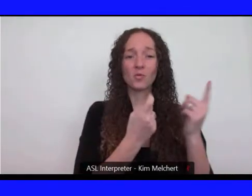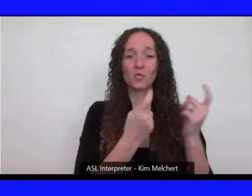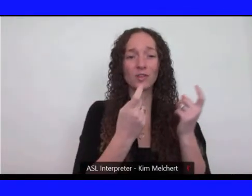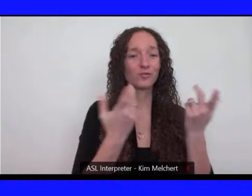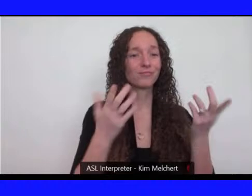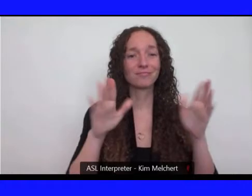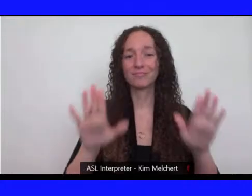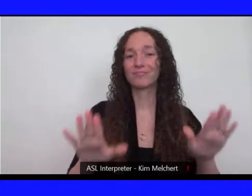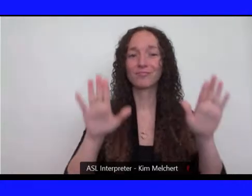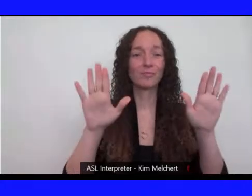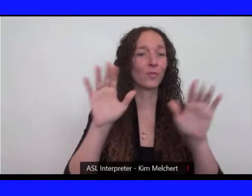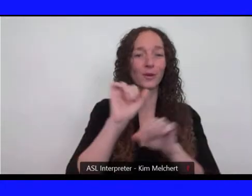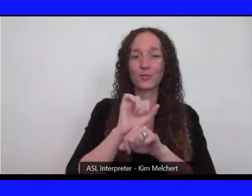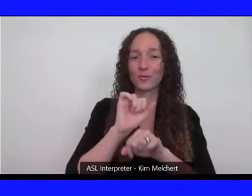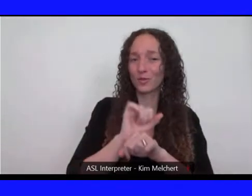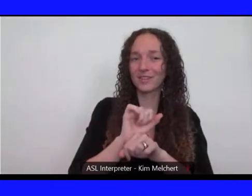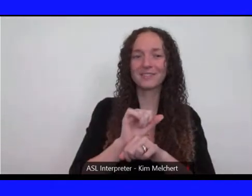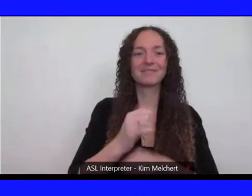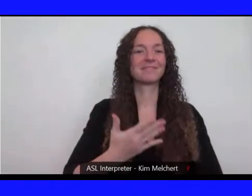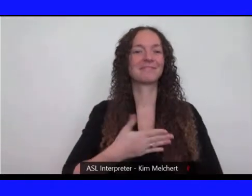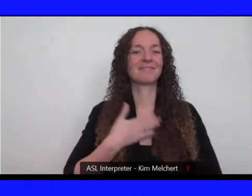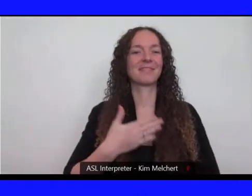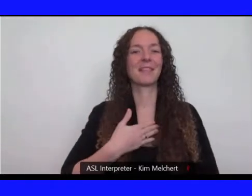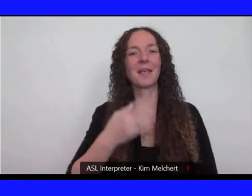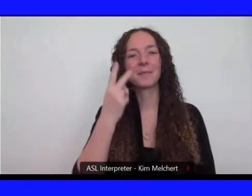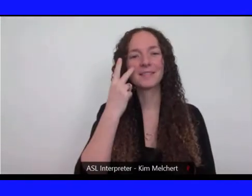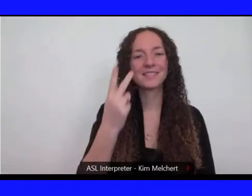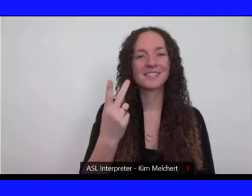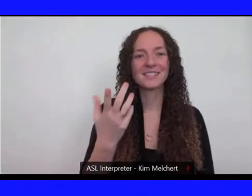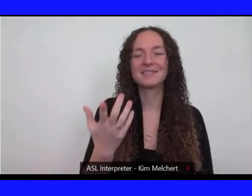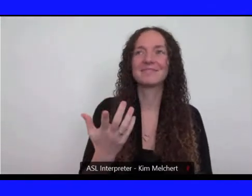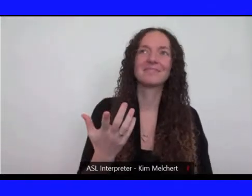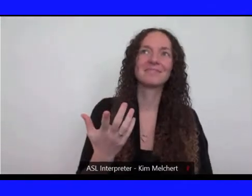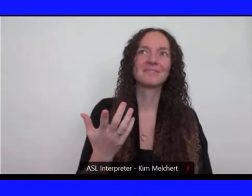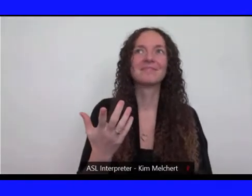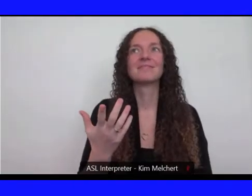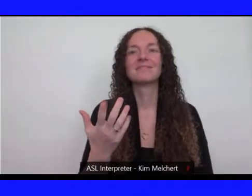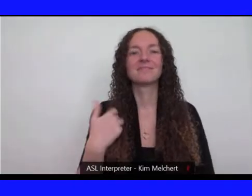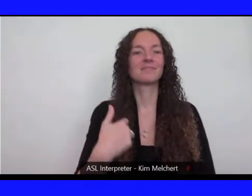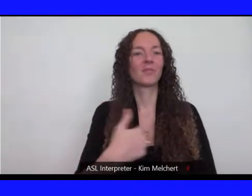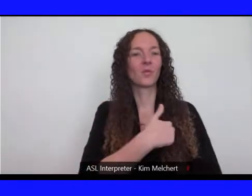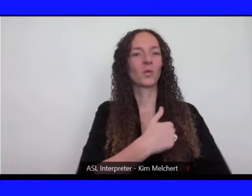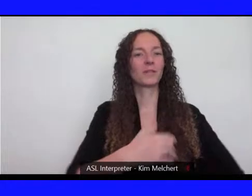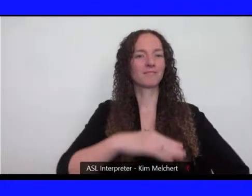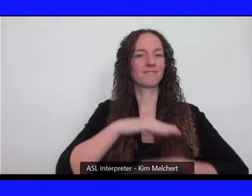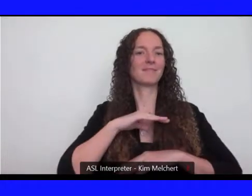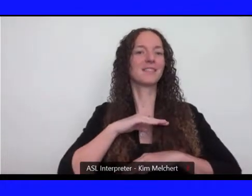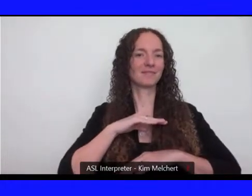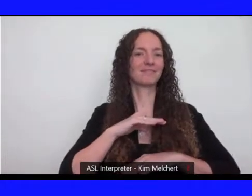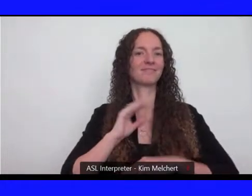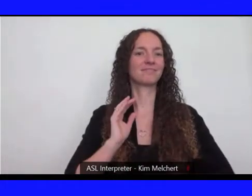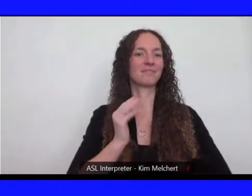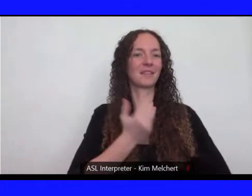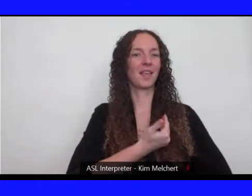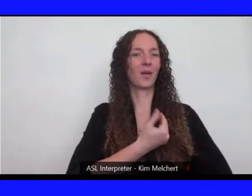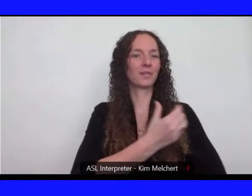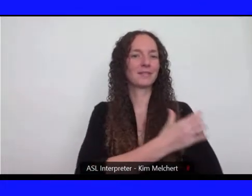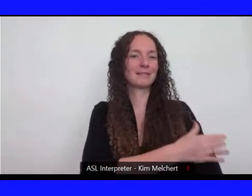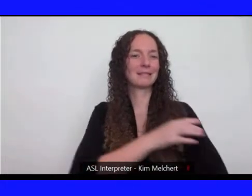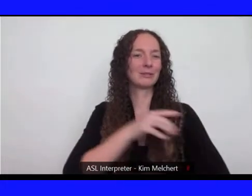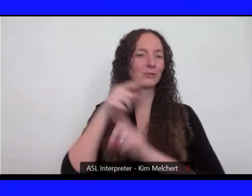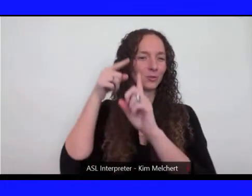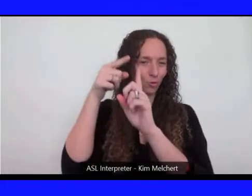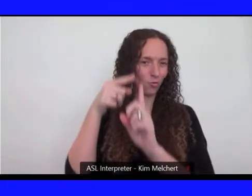No questions, thank you. Thank you. I just have a comment. I just want